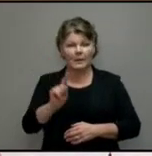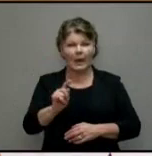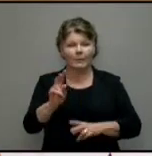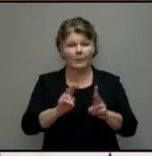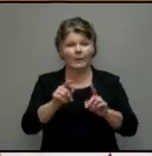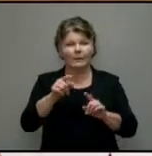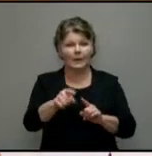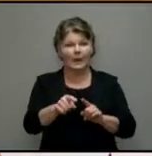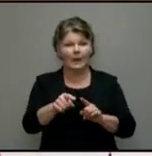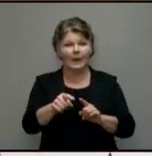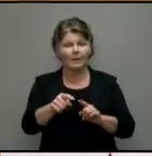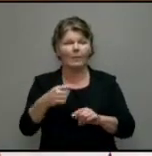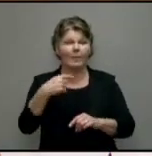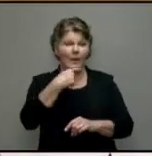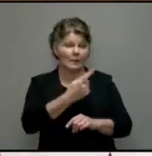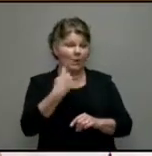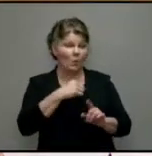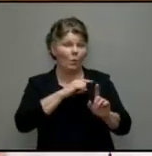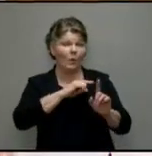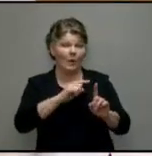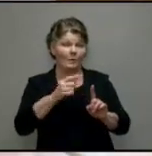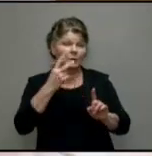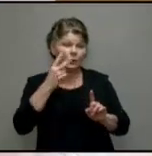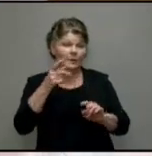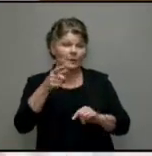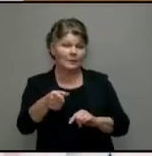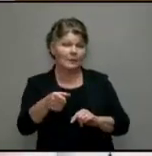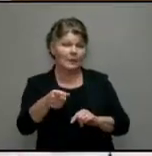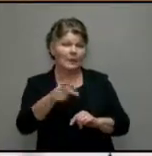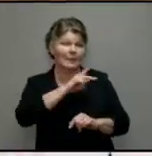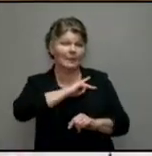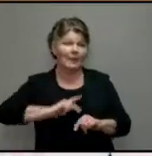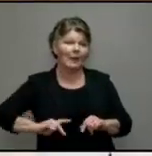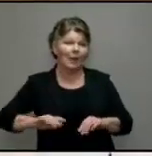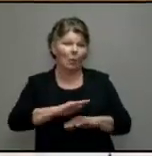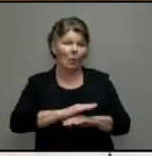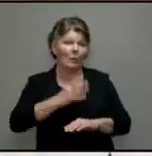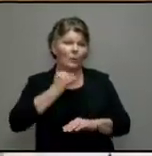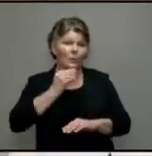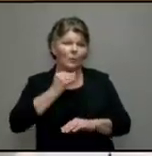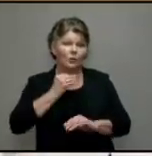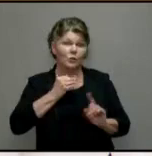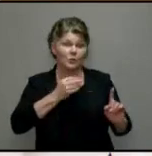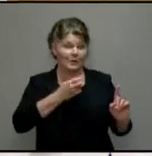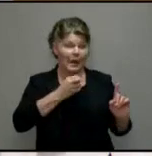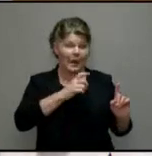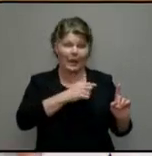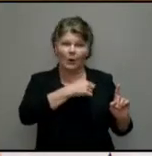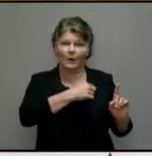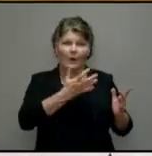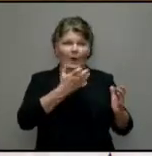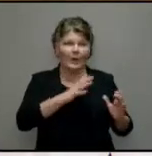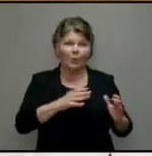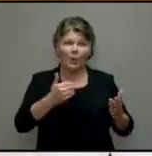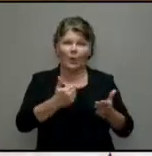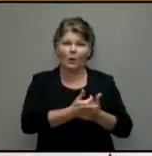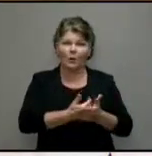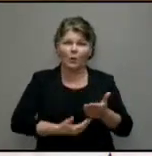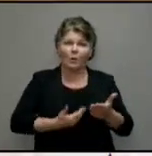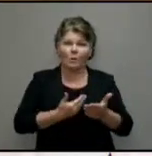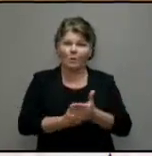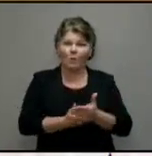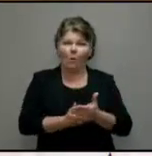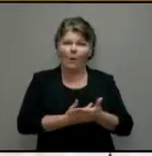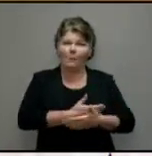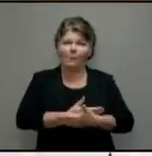that was born the king of the Jews. Herod was the king. He didn't want a newborn child to take his throne. So when the